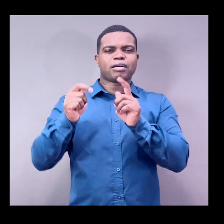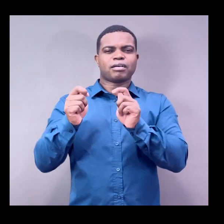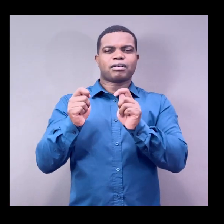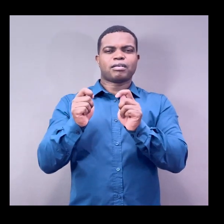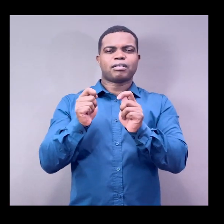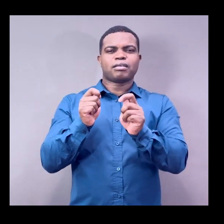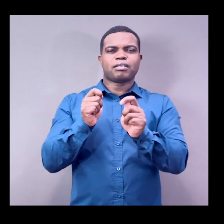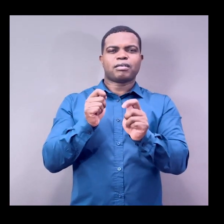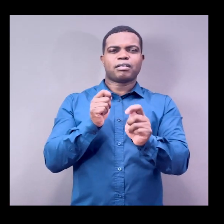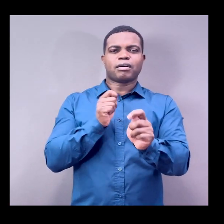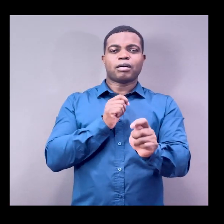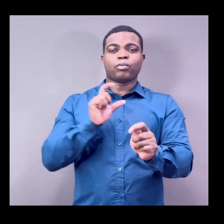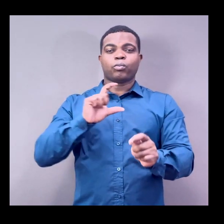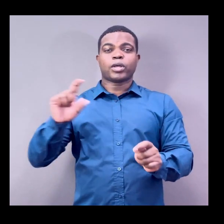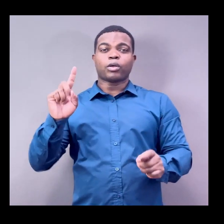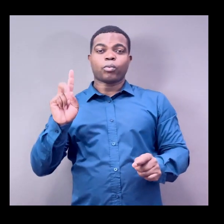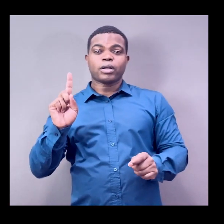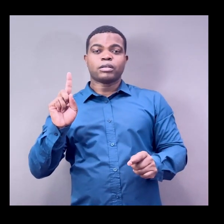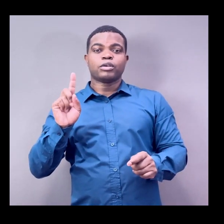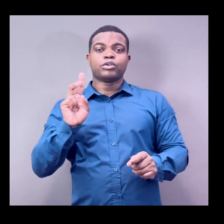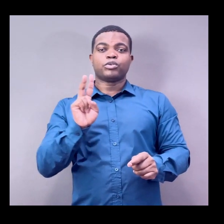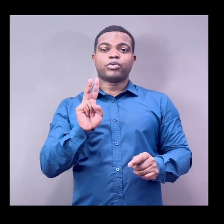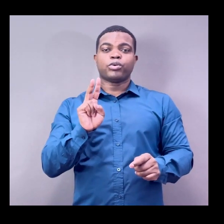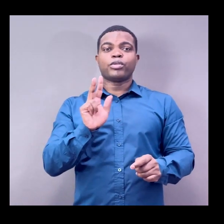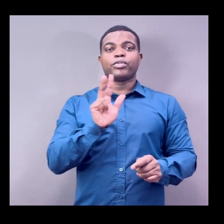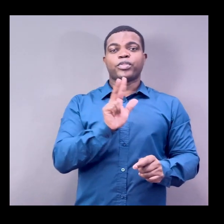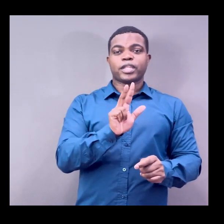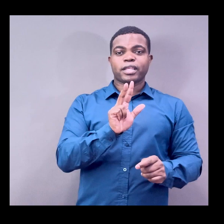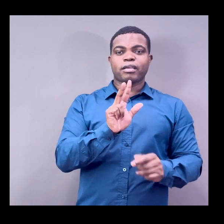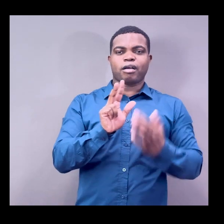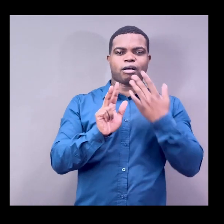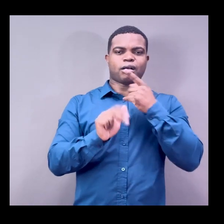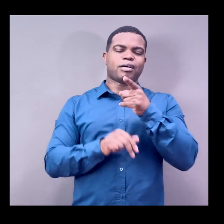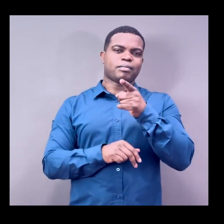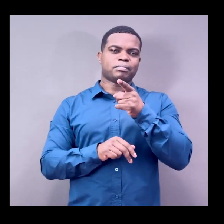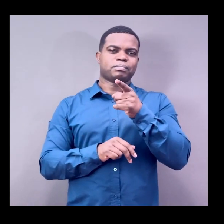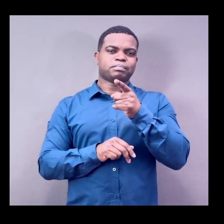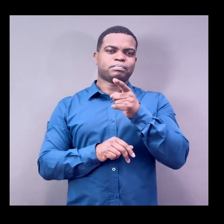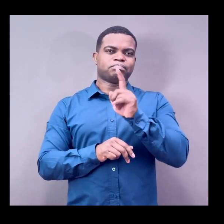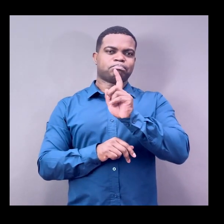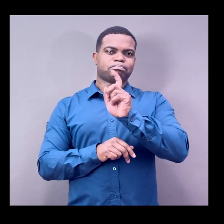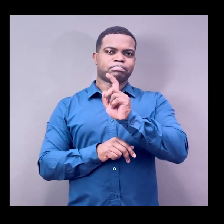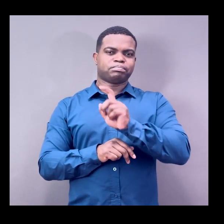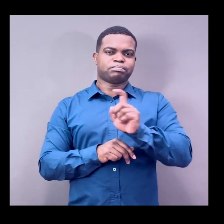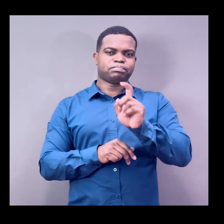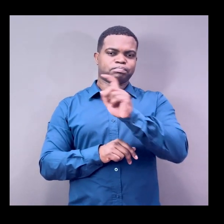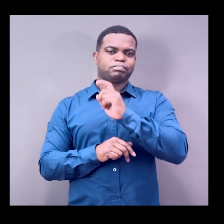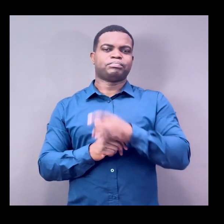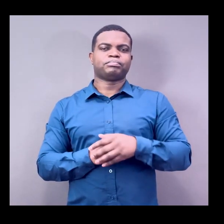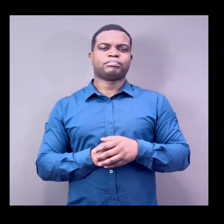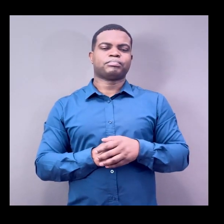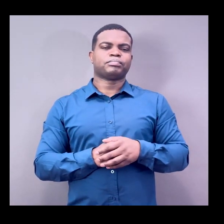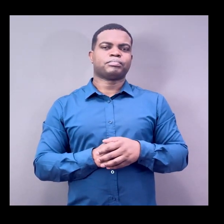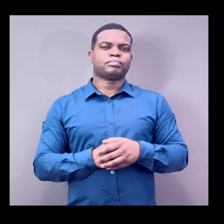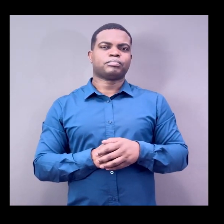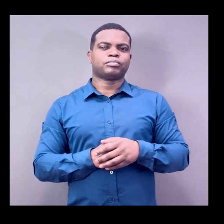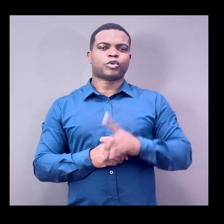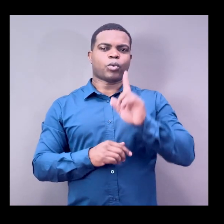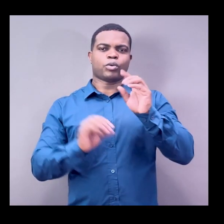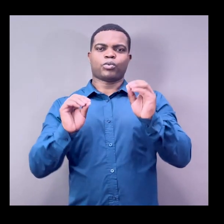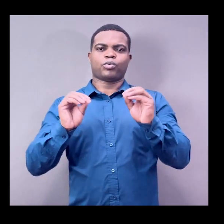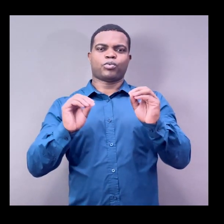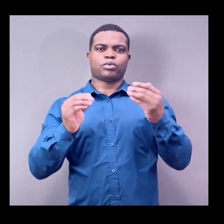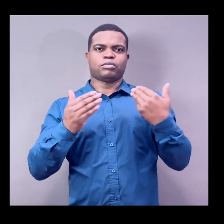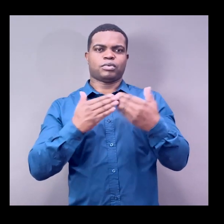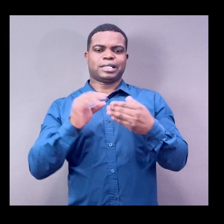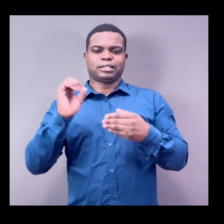color, it has been colored. Week 1, week 2, week 3 has been colored. And here, if you are to be writing the percentage done,